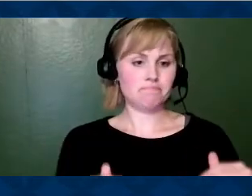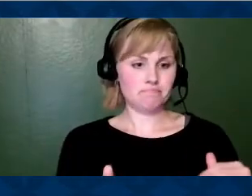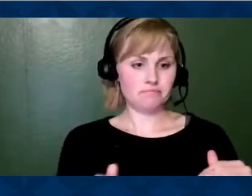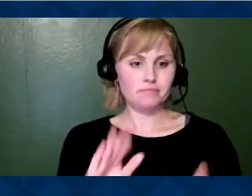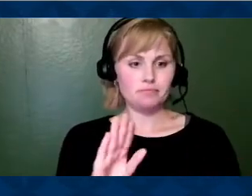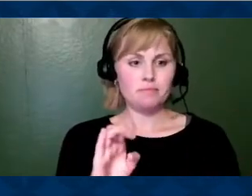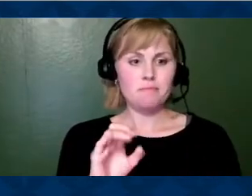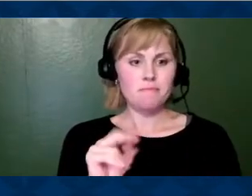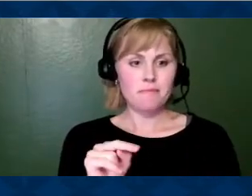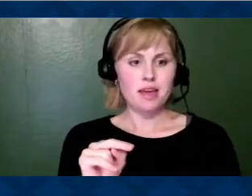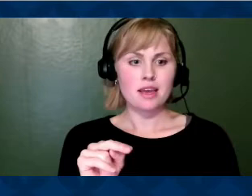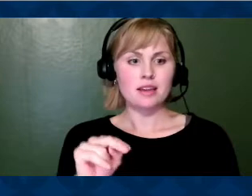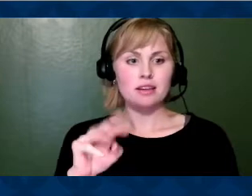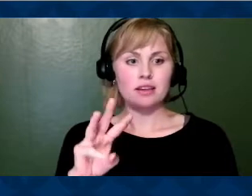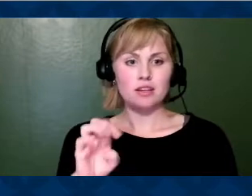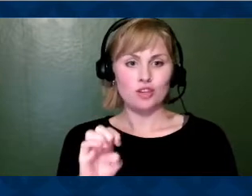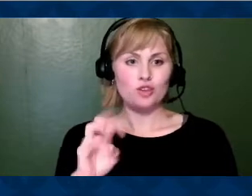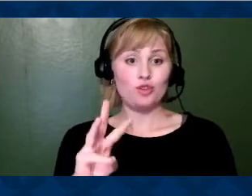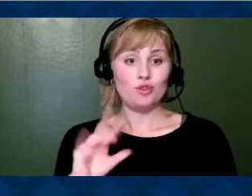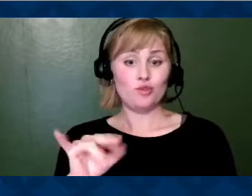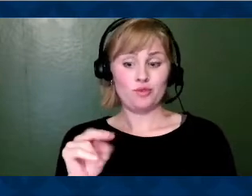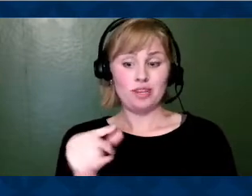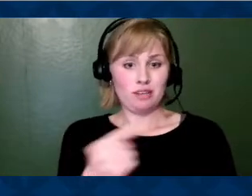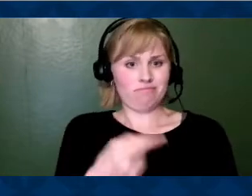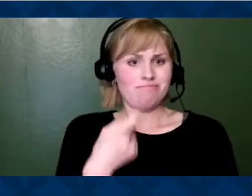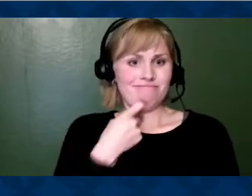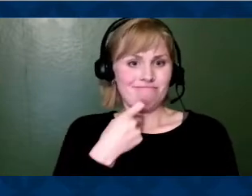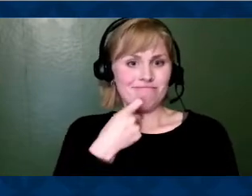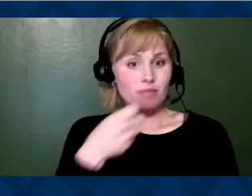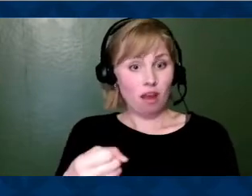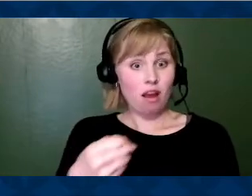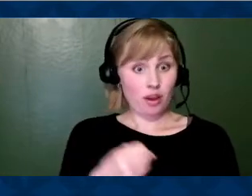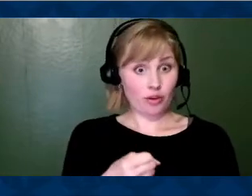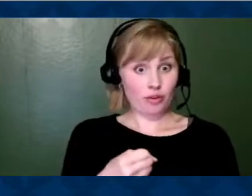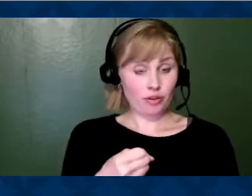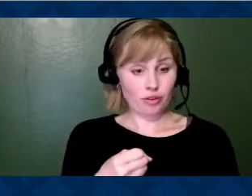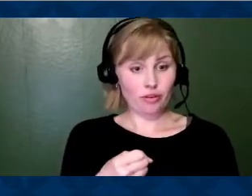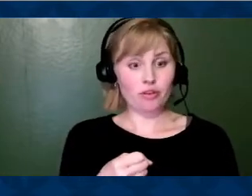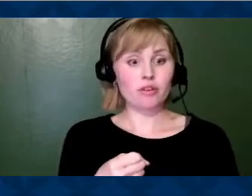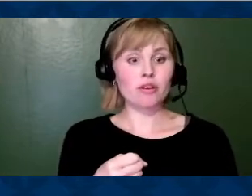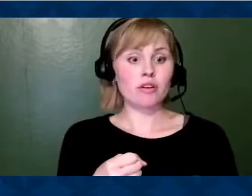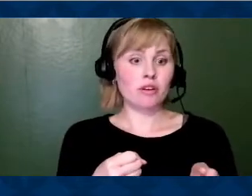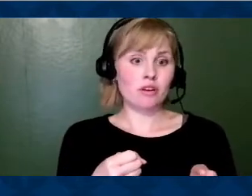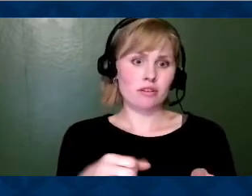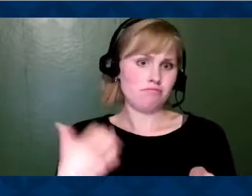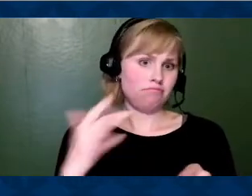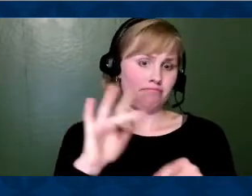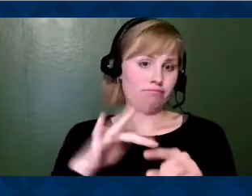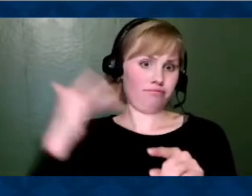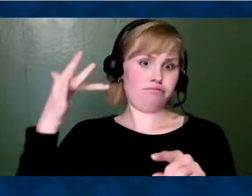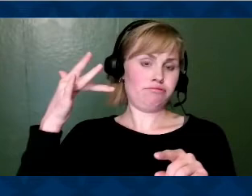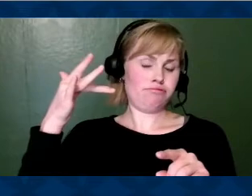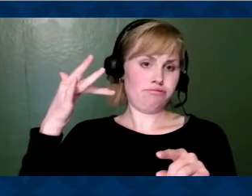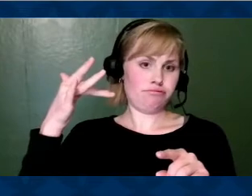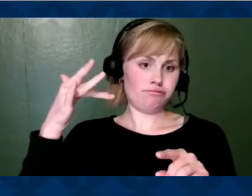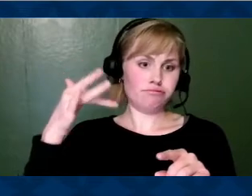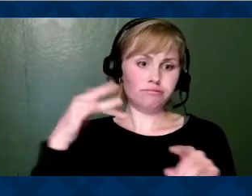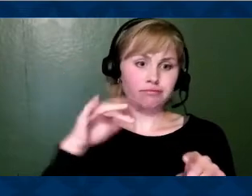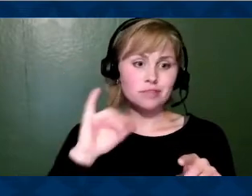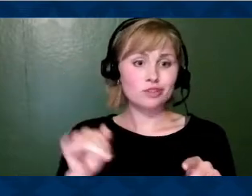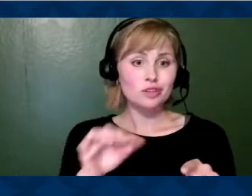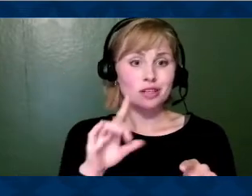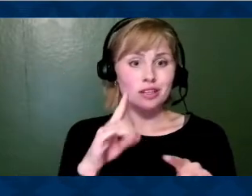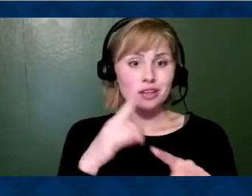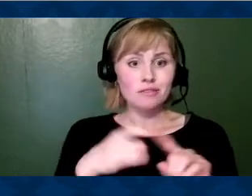Ben Ewing is another one of our fairly recent hires. He comes to us with rather sterling credentials, a JD from Yale Law School,